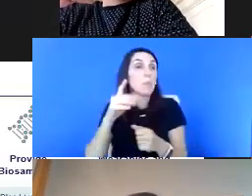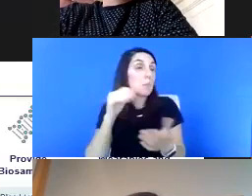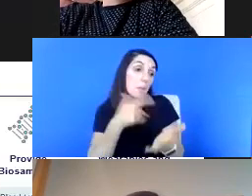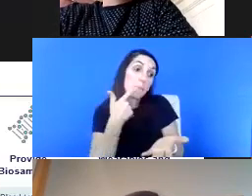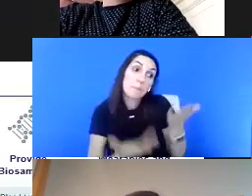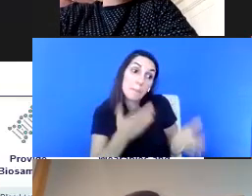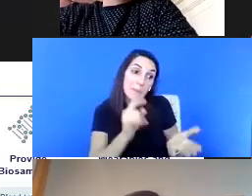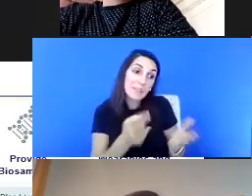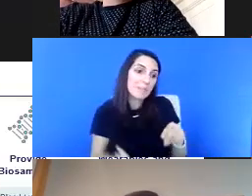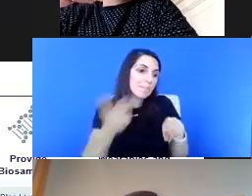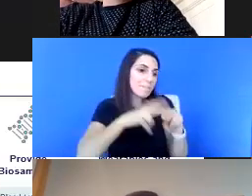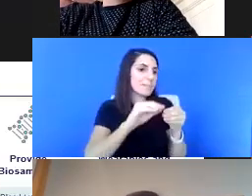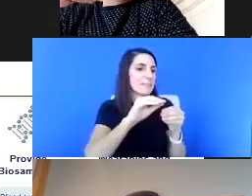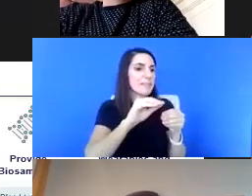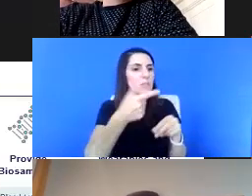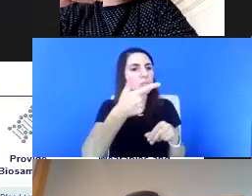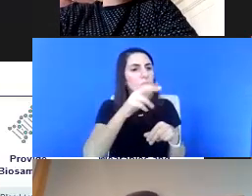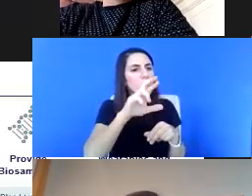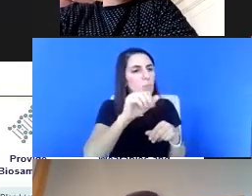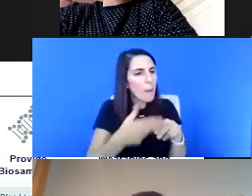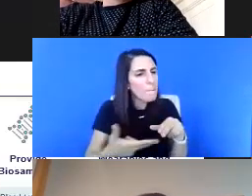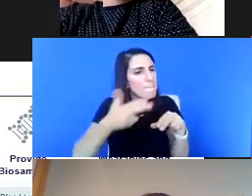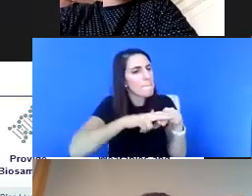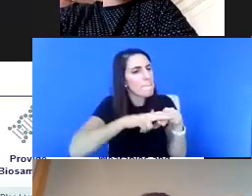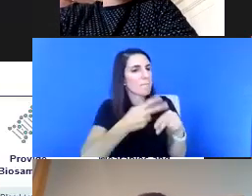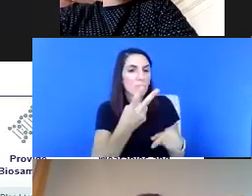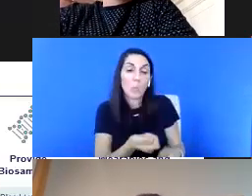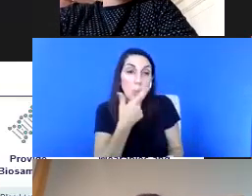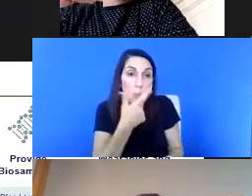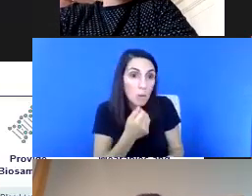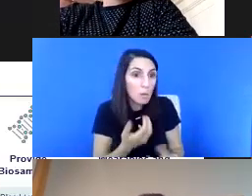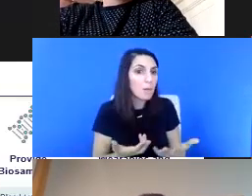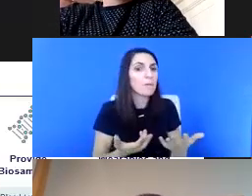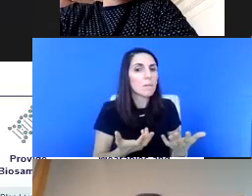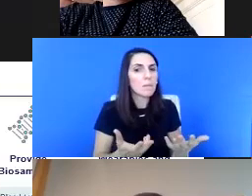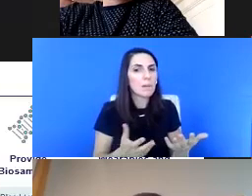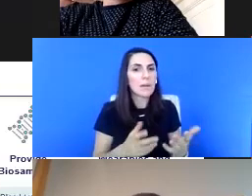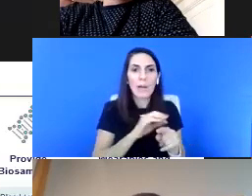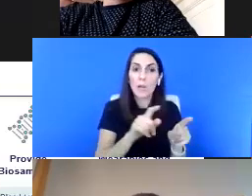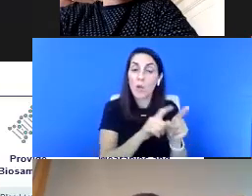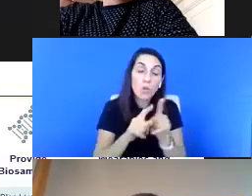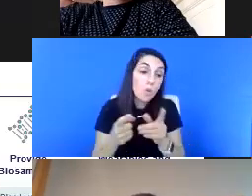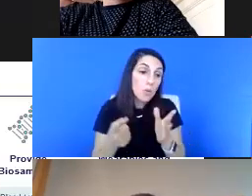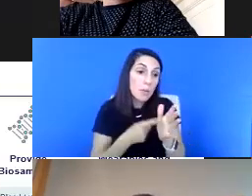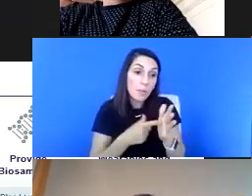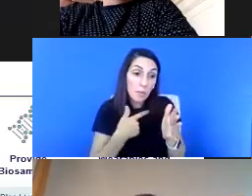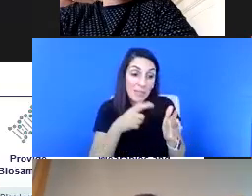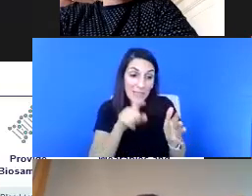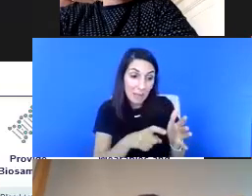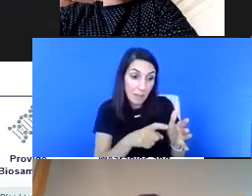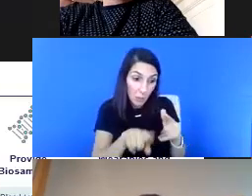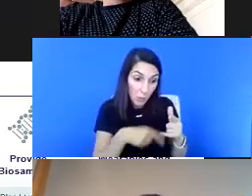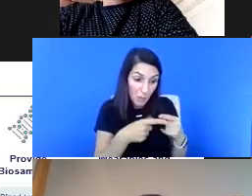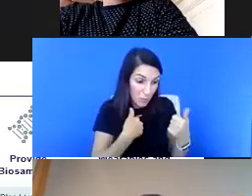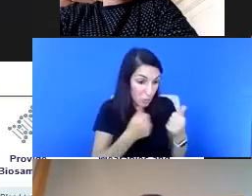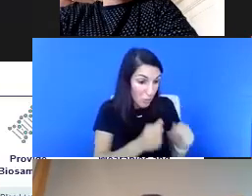different medication altogether. Well, in the meantime, we have this trial and error method that's happening as a result. And